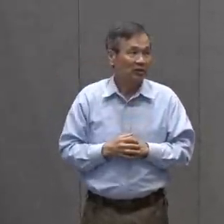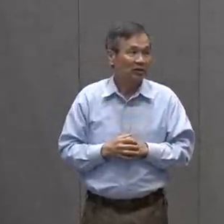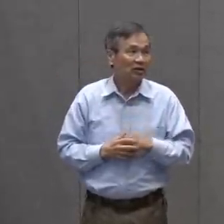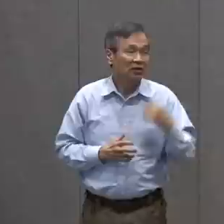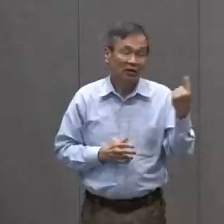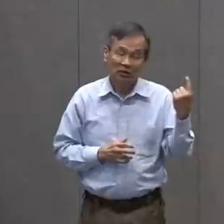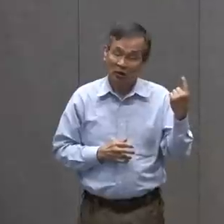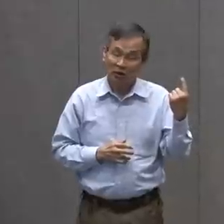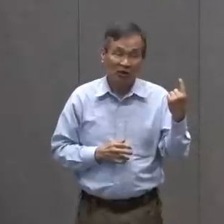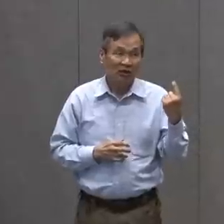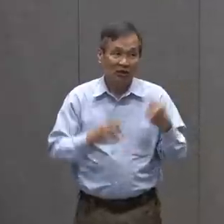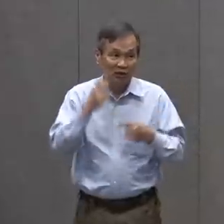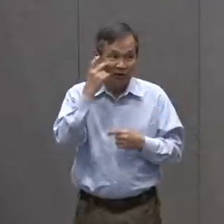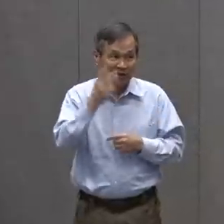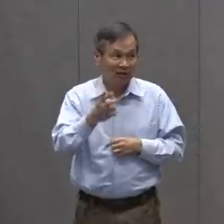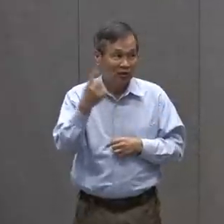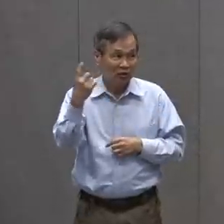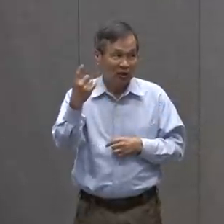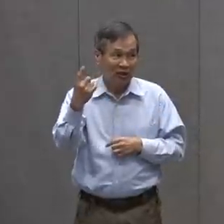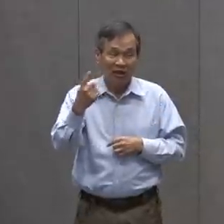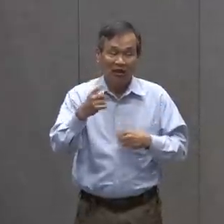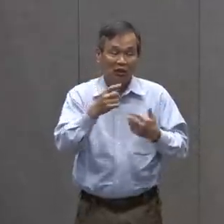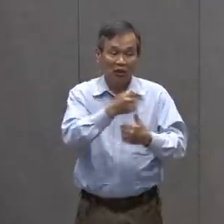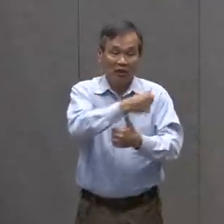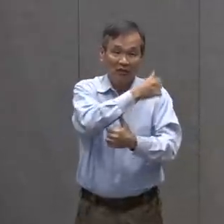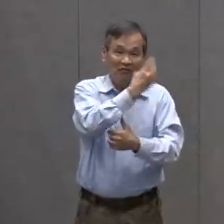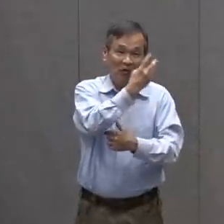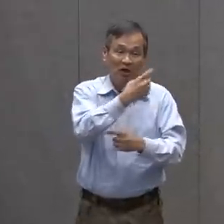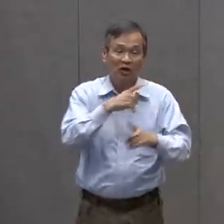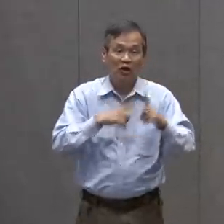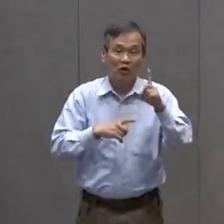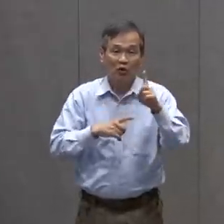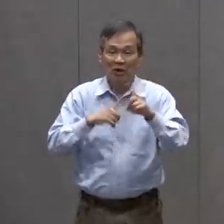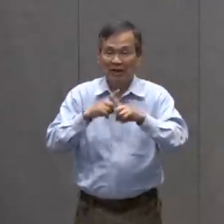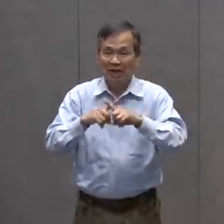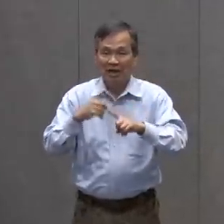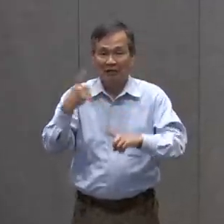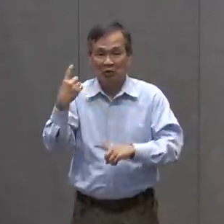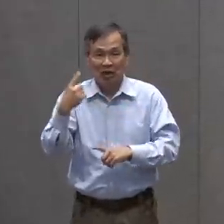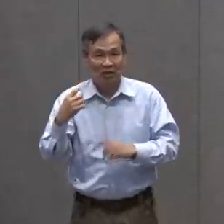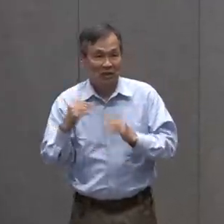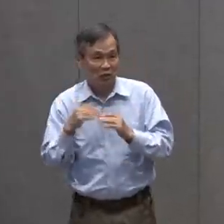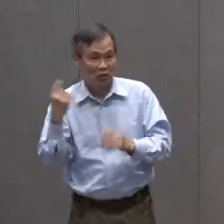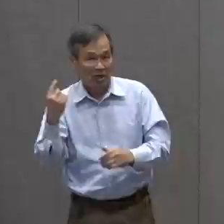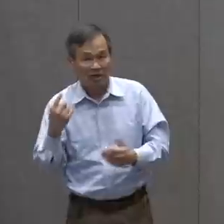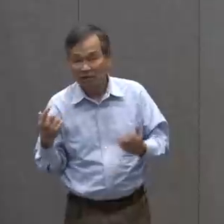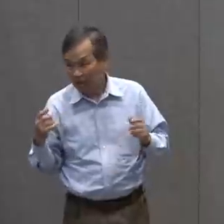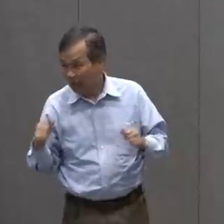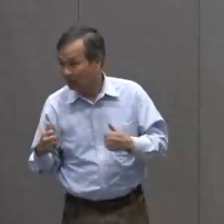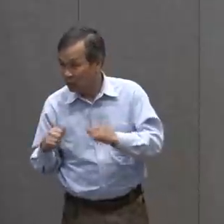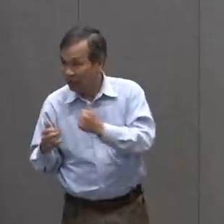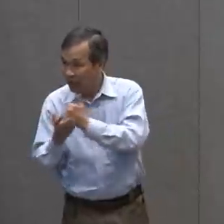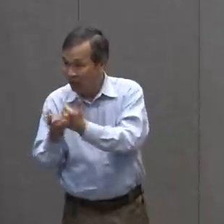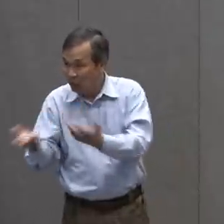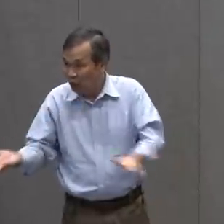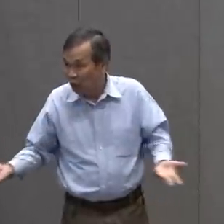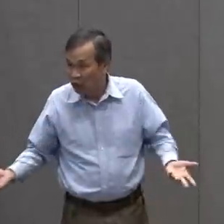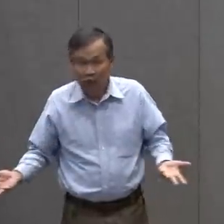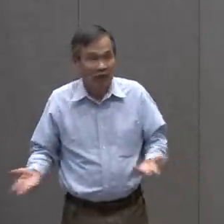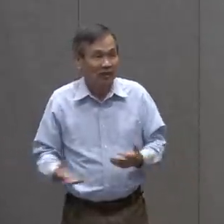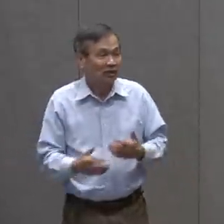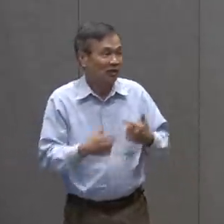There is only one. You know what? I'm going to do it. I'm just thinking. I help. So she thinks I'm trying to win, but I'm very helpful.